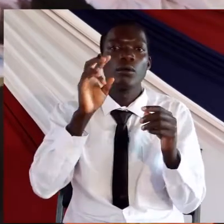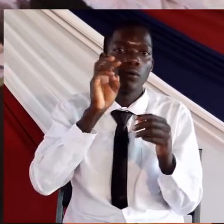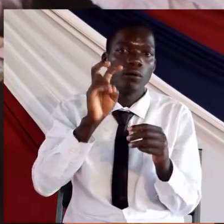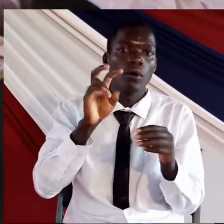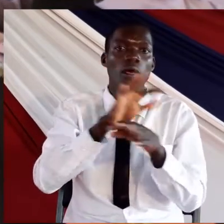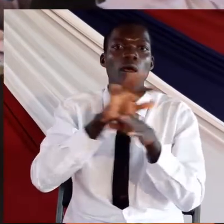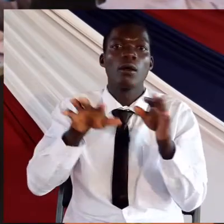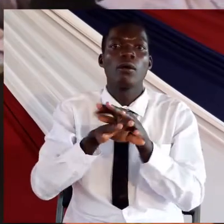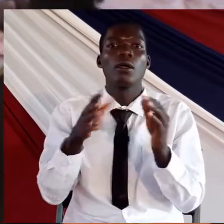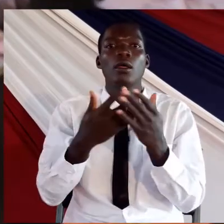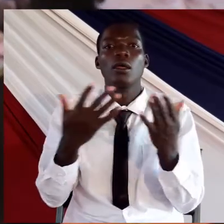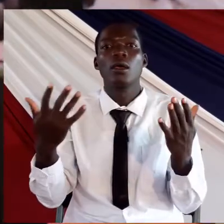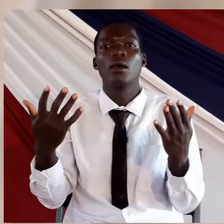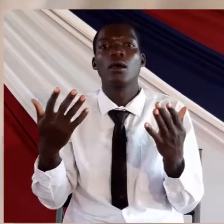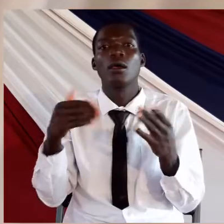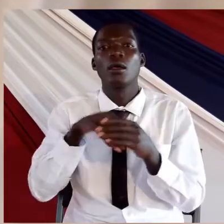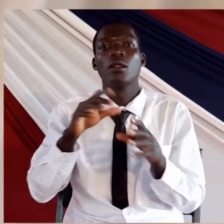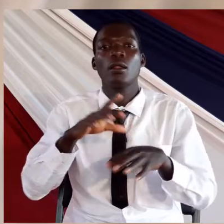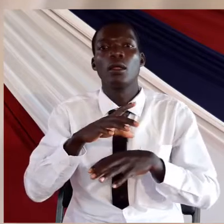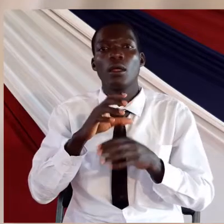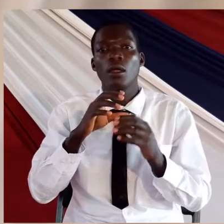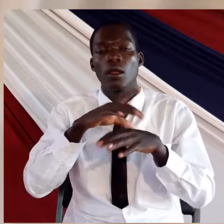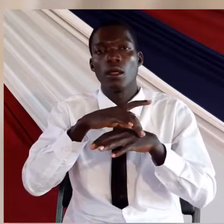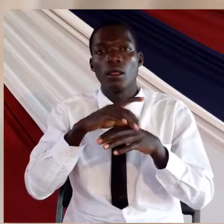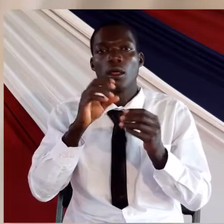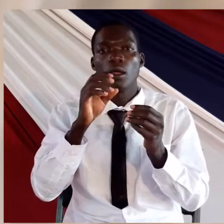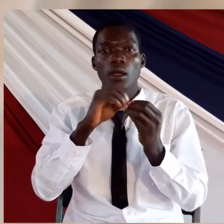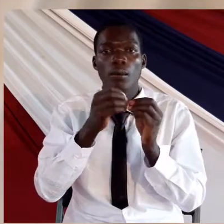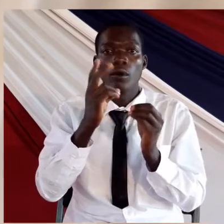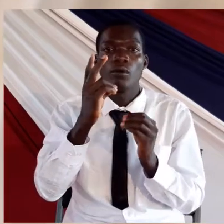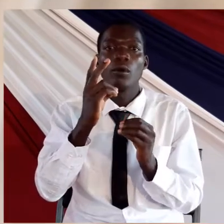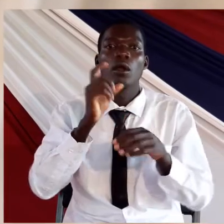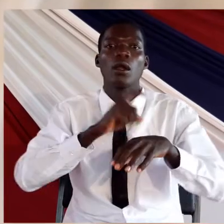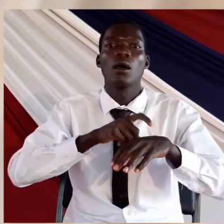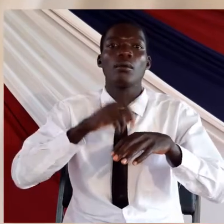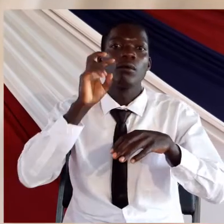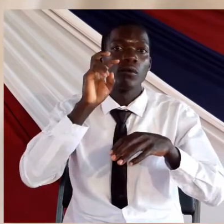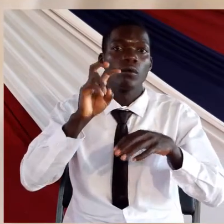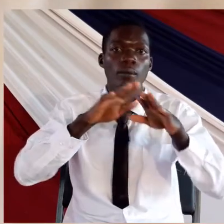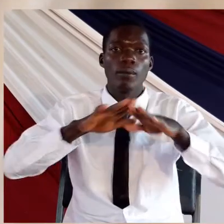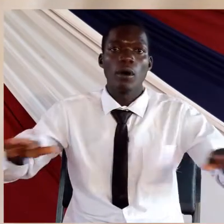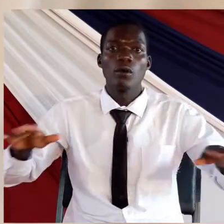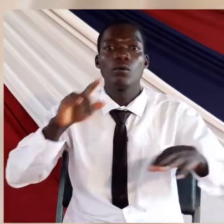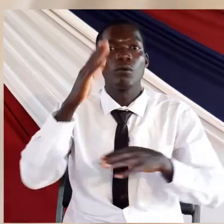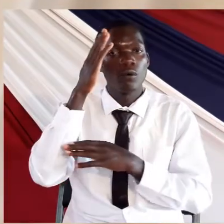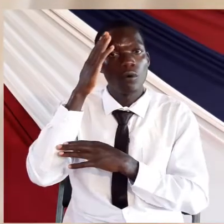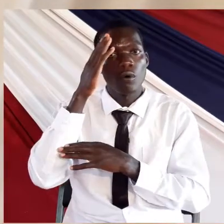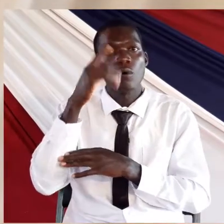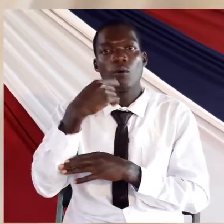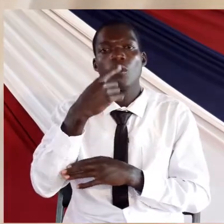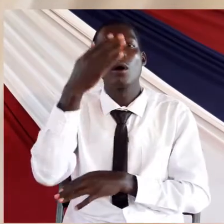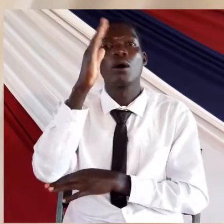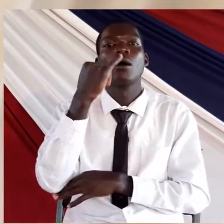else, yes, change your lenses. Mm-hmm. Number two, when you look at the firmament, mm-hmm, you know who God